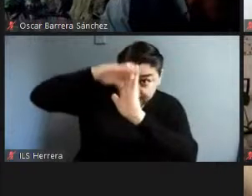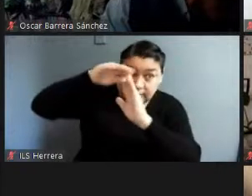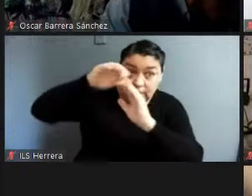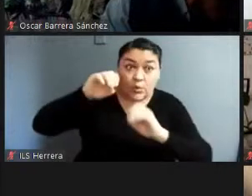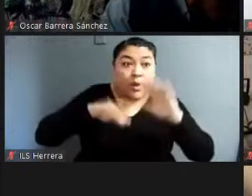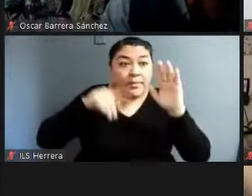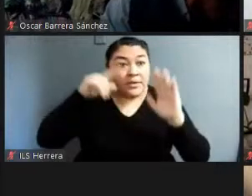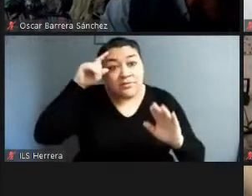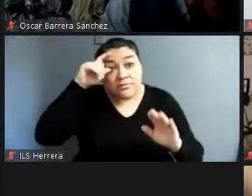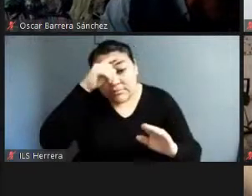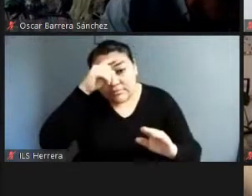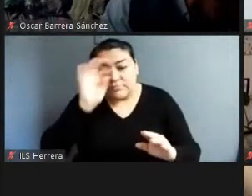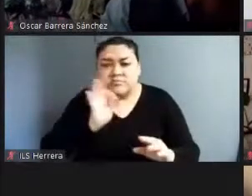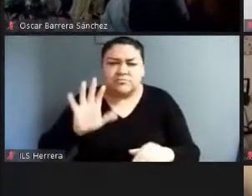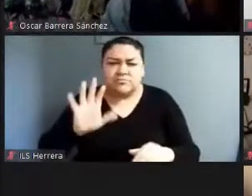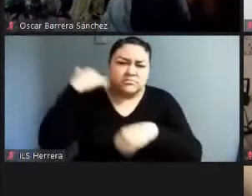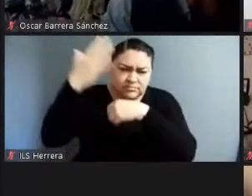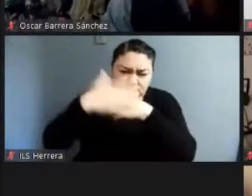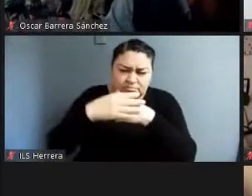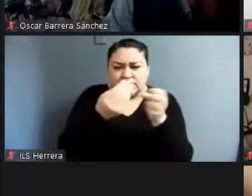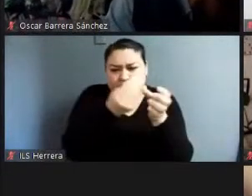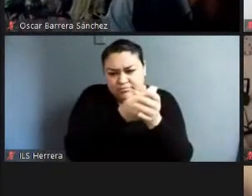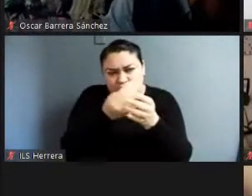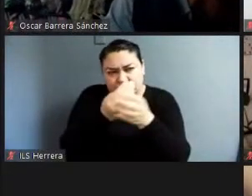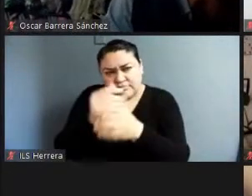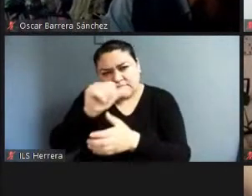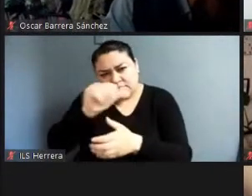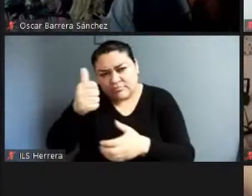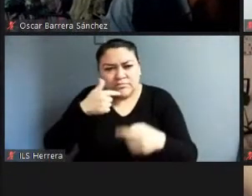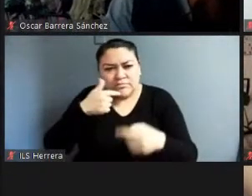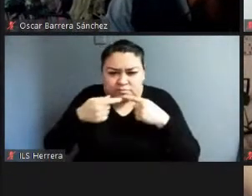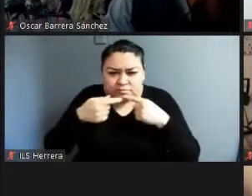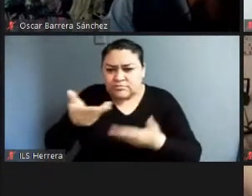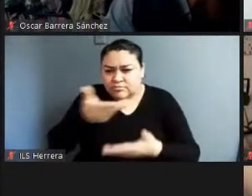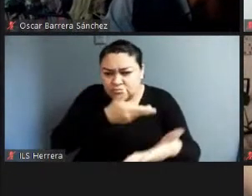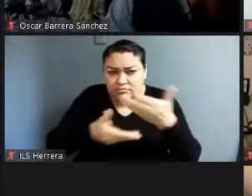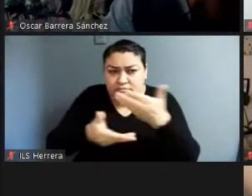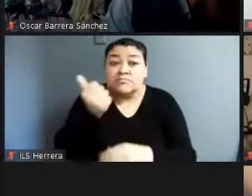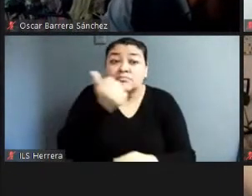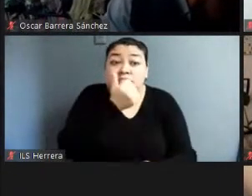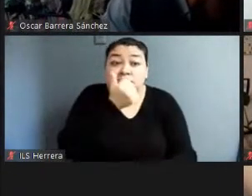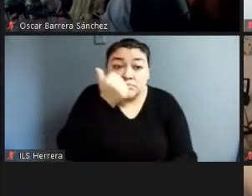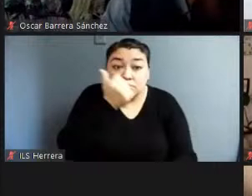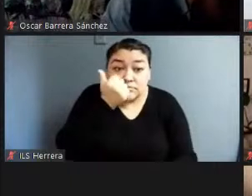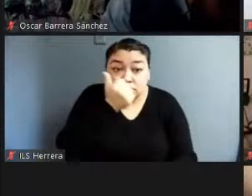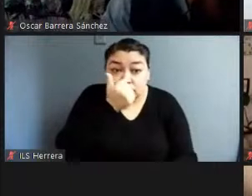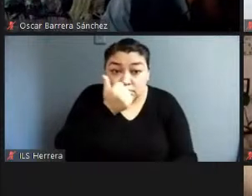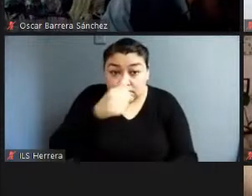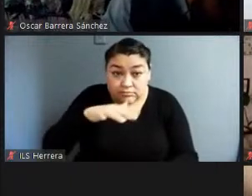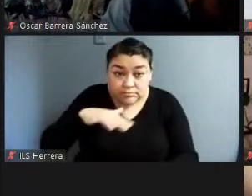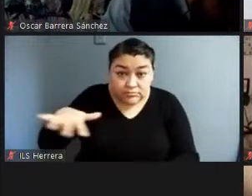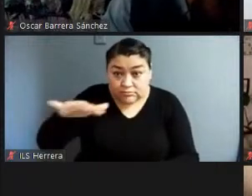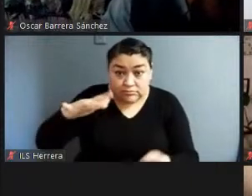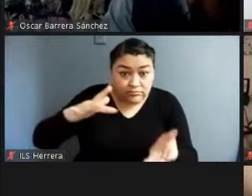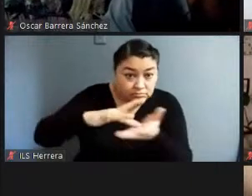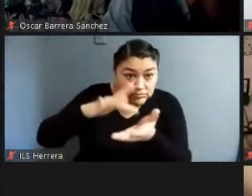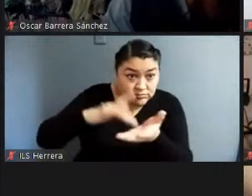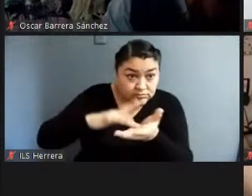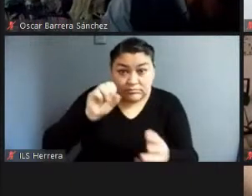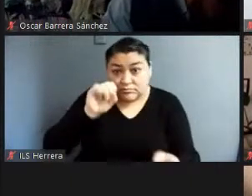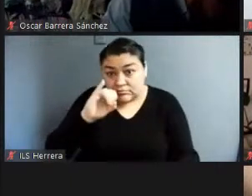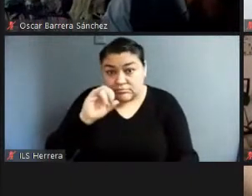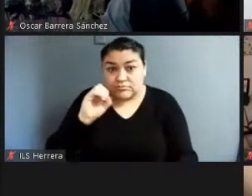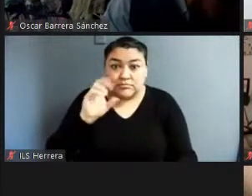are acting as service partners whilst they're on placement. So it's not that I don't have time to teach the students are